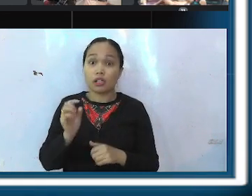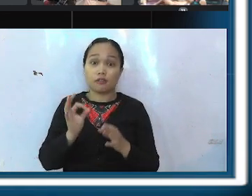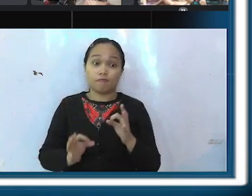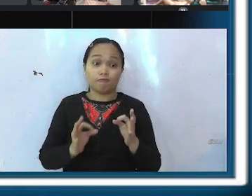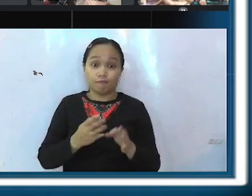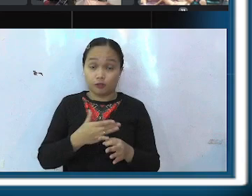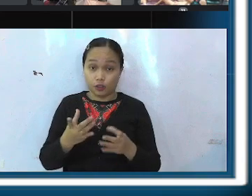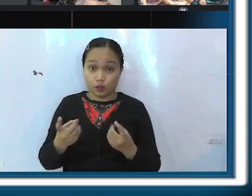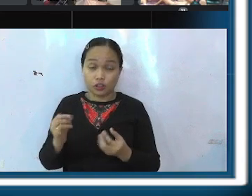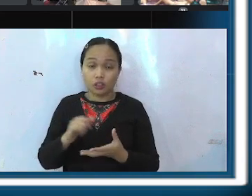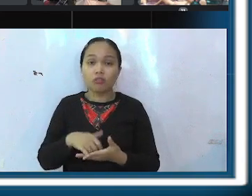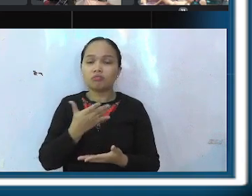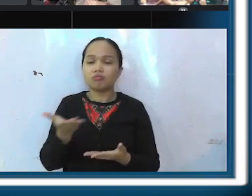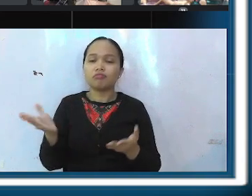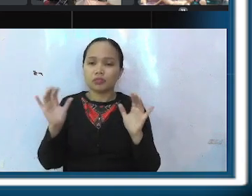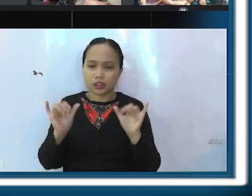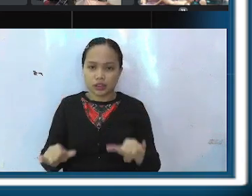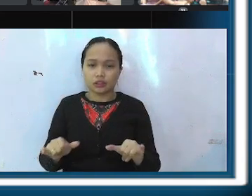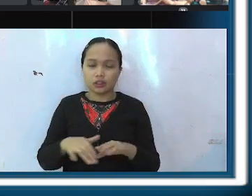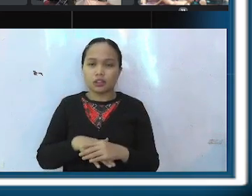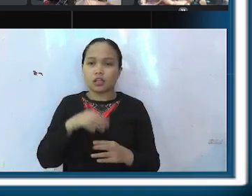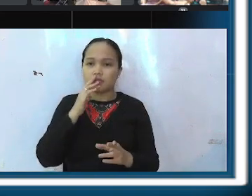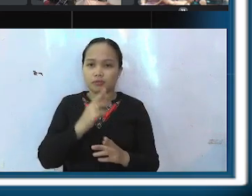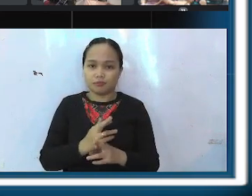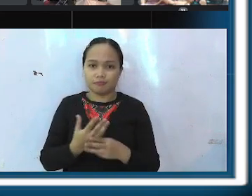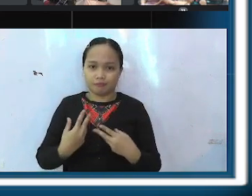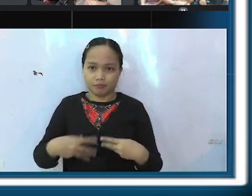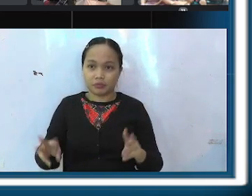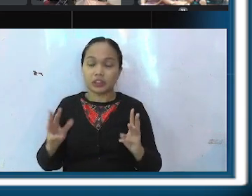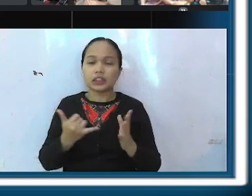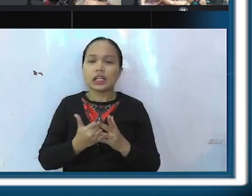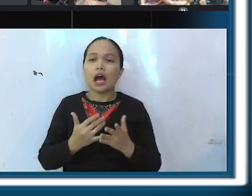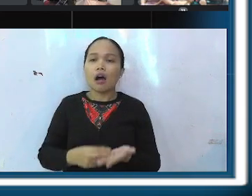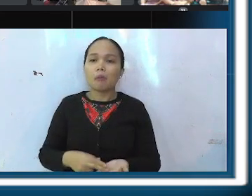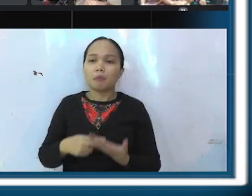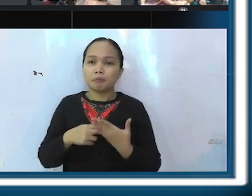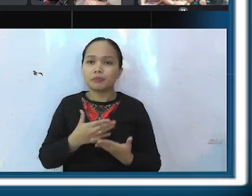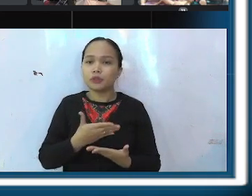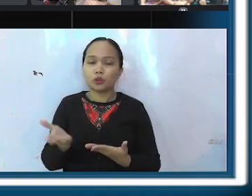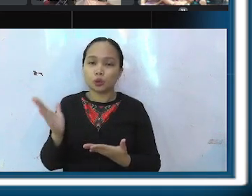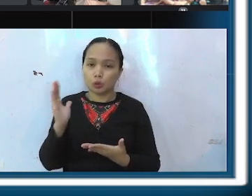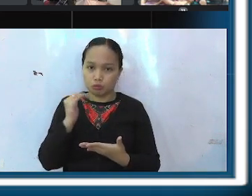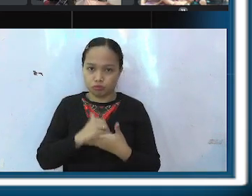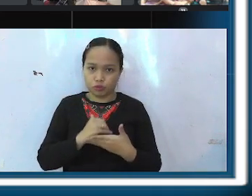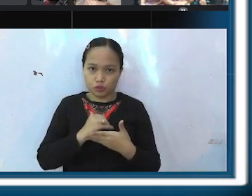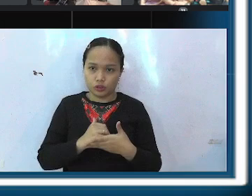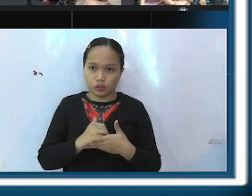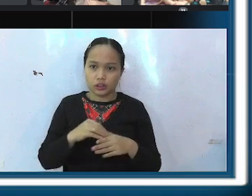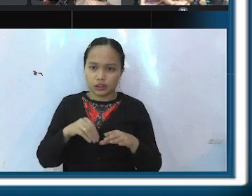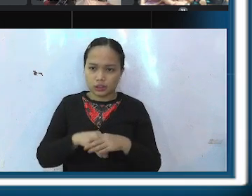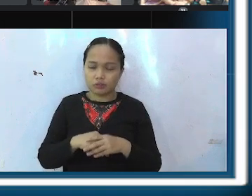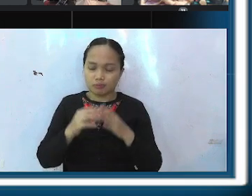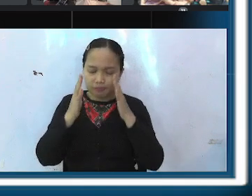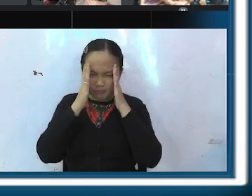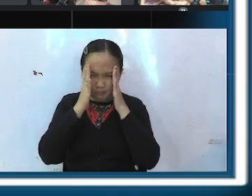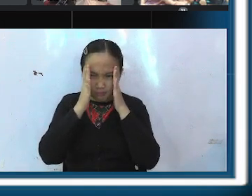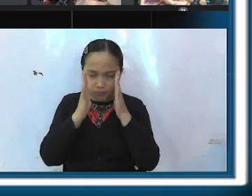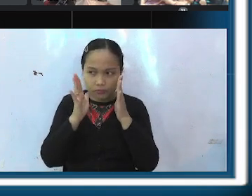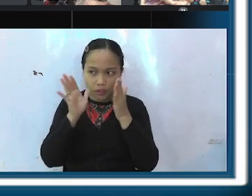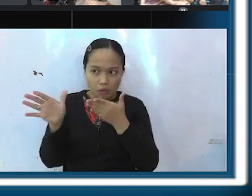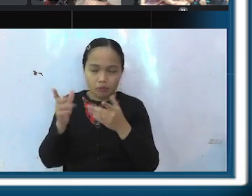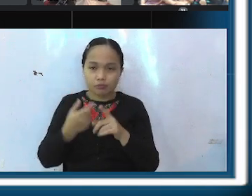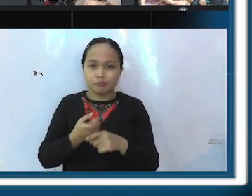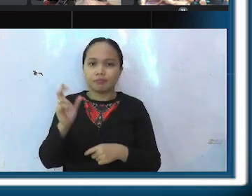stay on the right track. Amen. You will it will help you avoid sidetraction of the devil. Amen. All right?